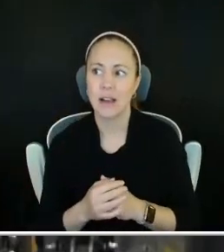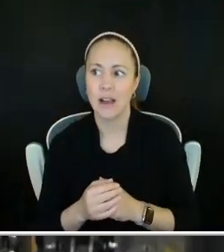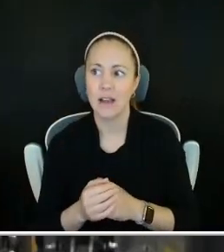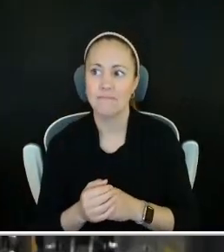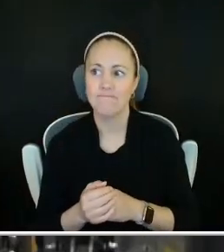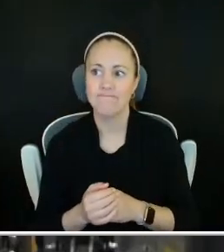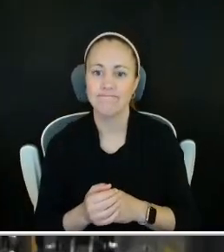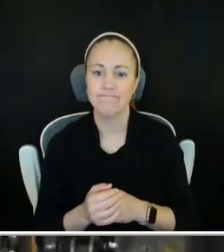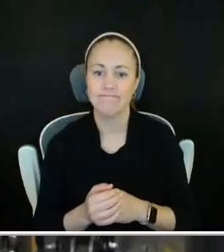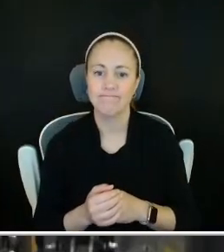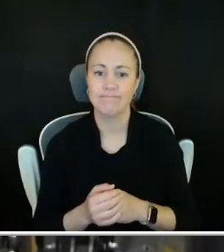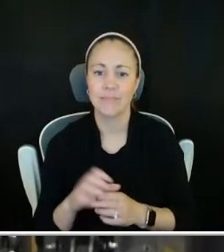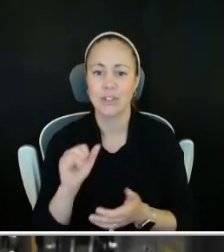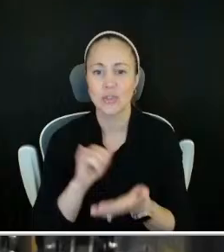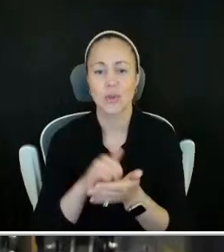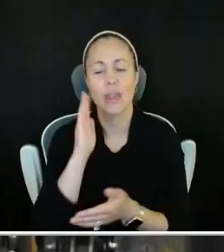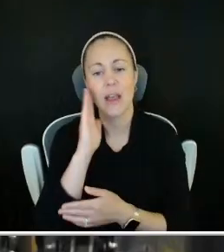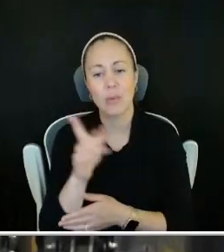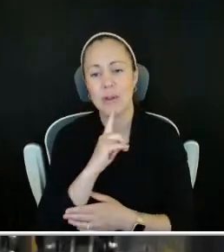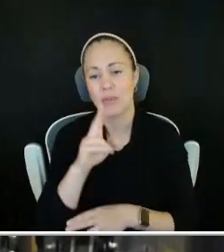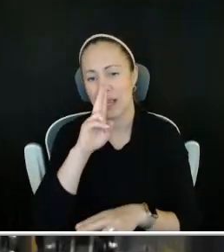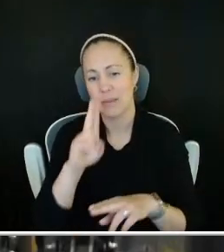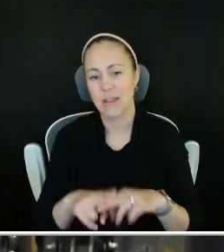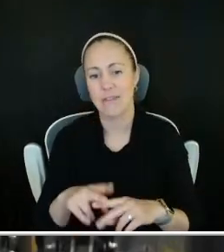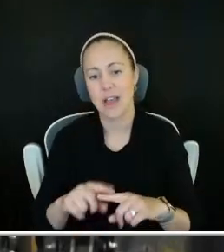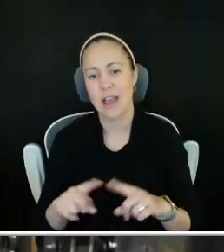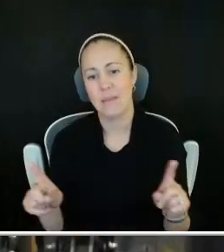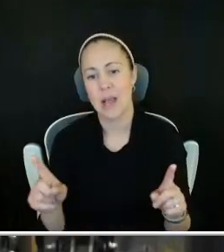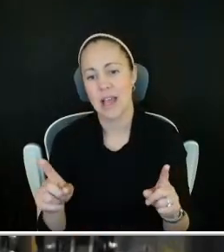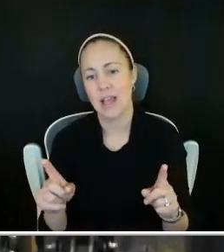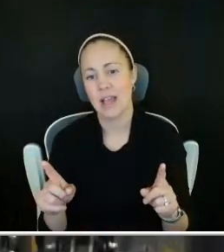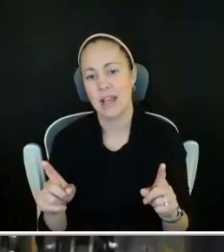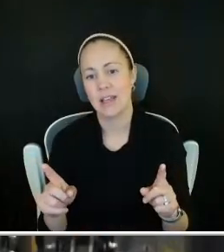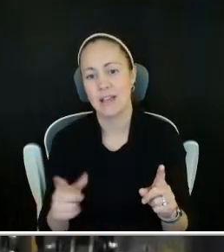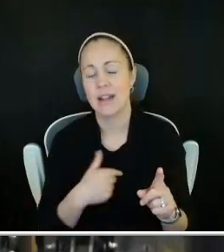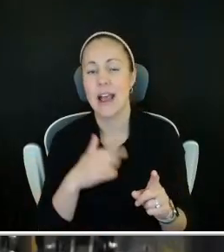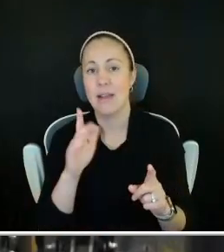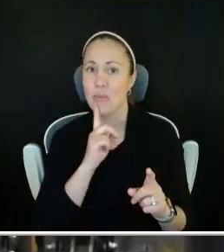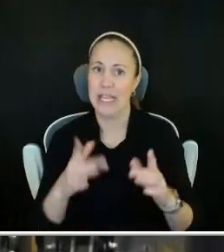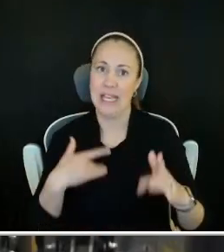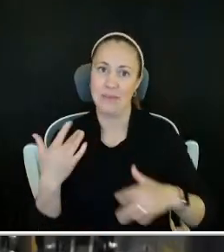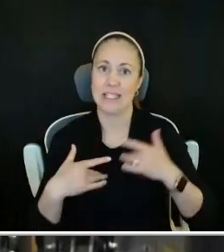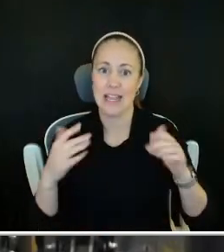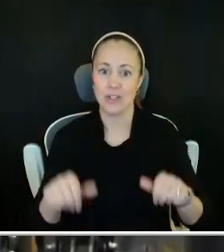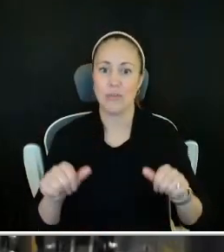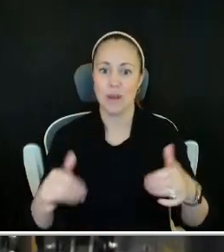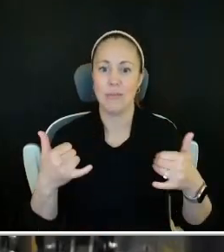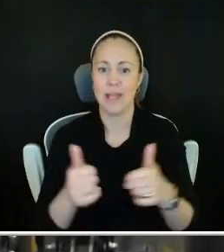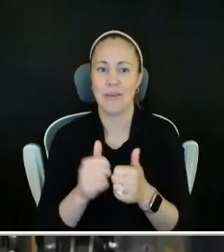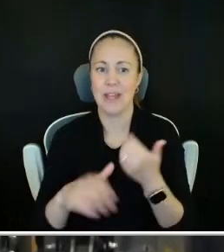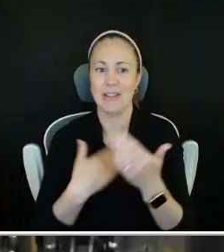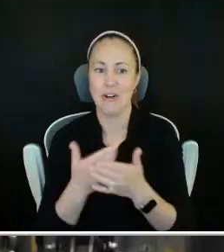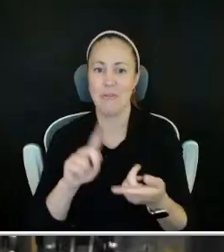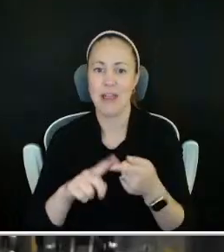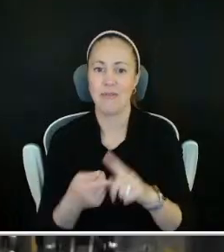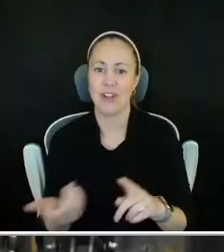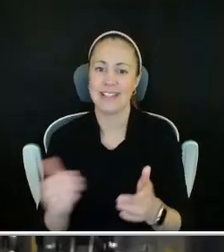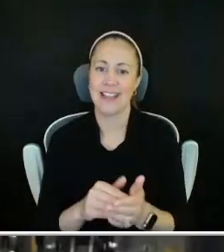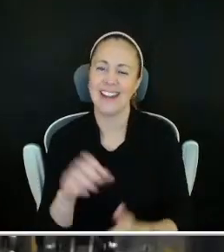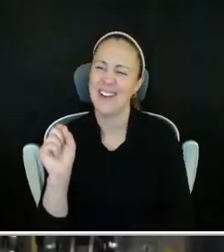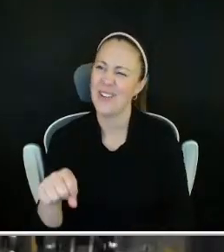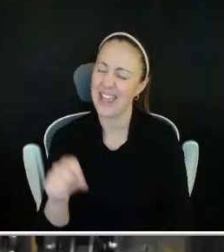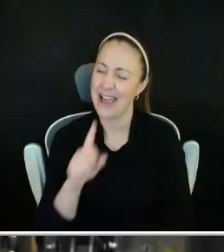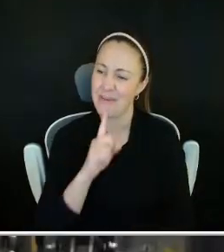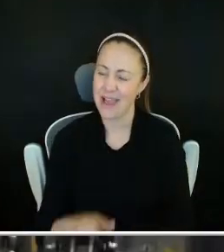So that would be really fun. But I'm just excited to be able to play with all my friends again. Yeah, I bet. Dr. Key,